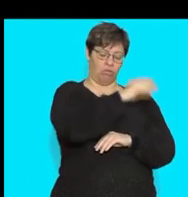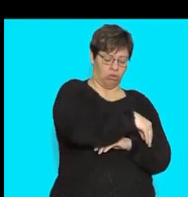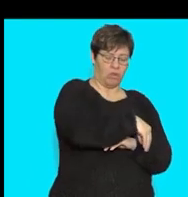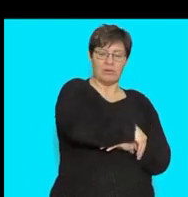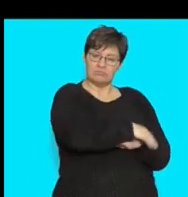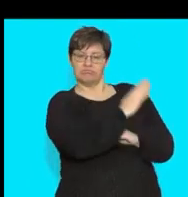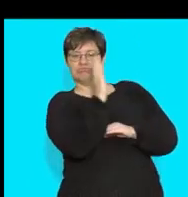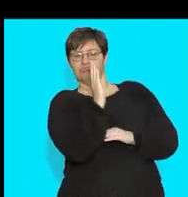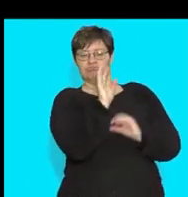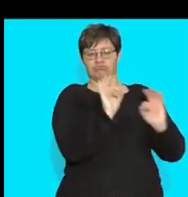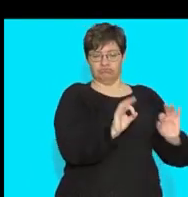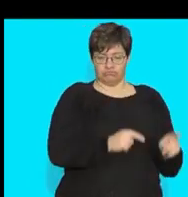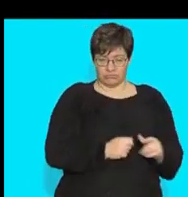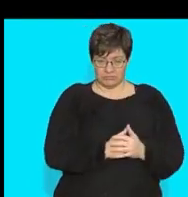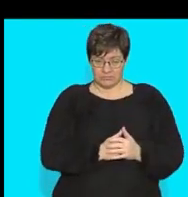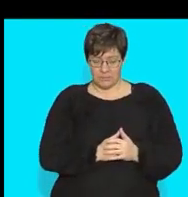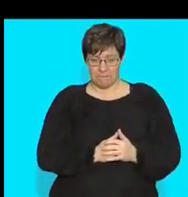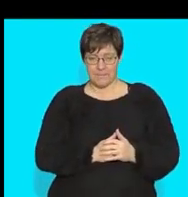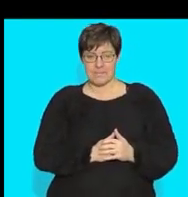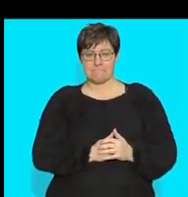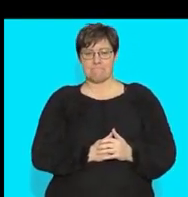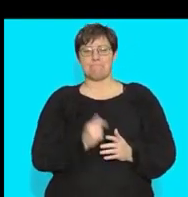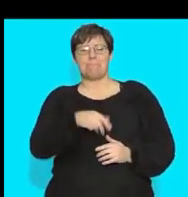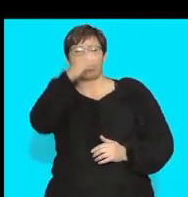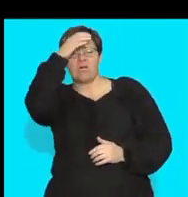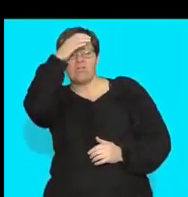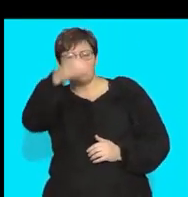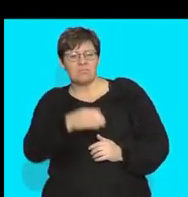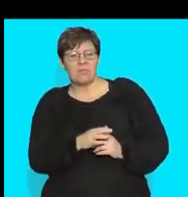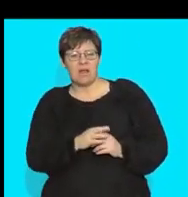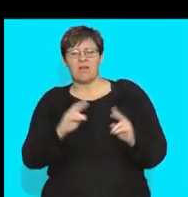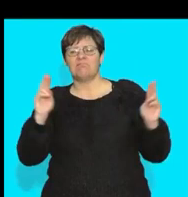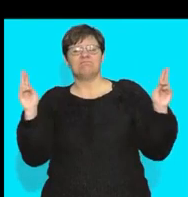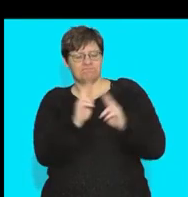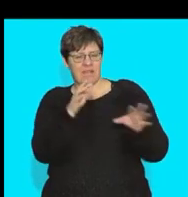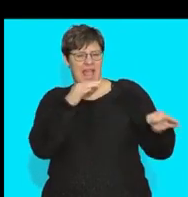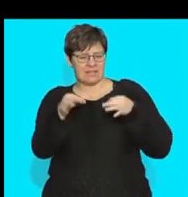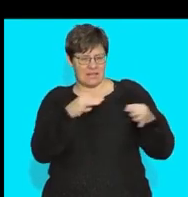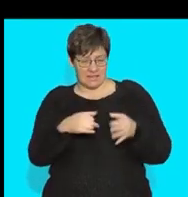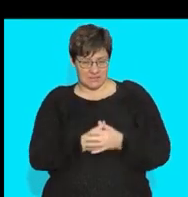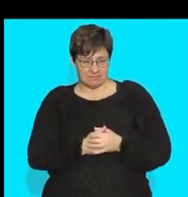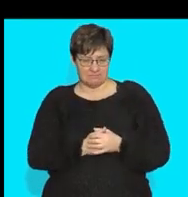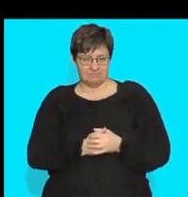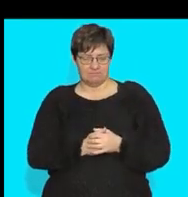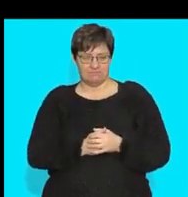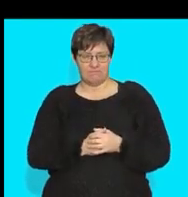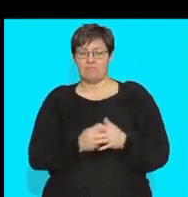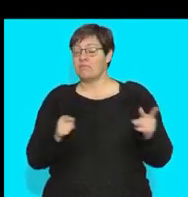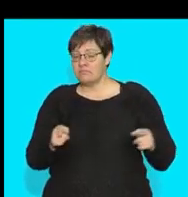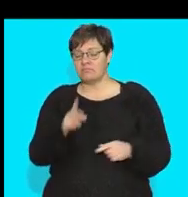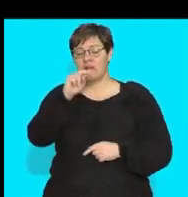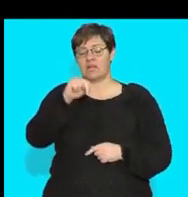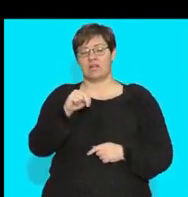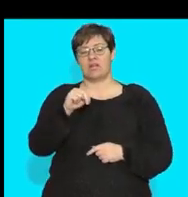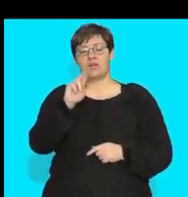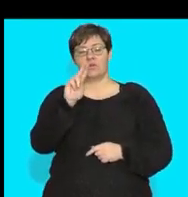that structure. Okay, guys, so we looked at this whole concept. I'm not going to briefly go through it. As we said, of the